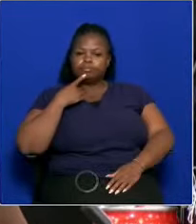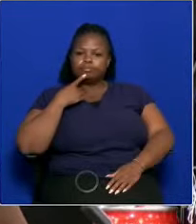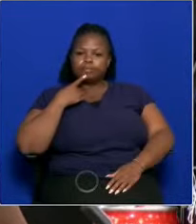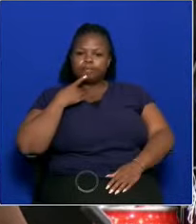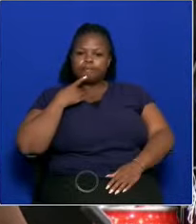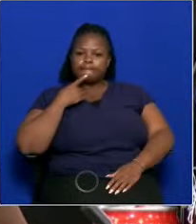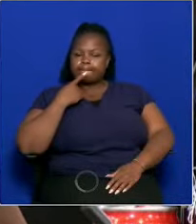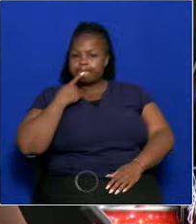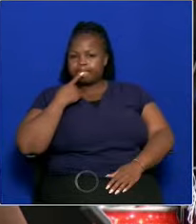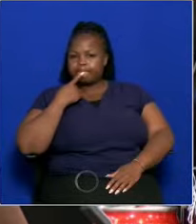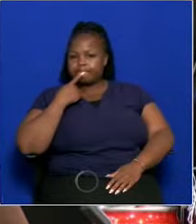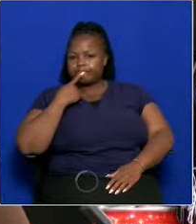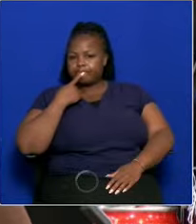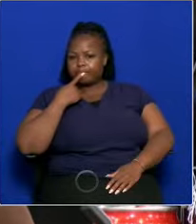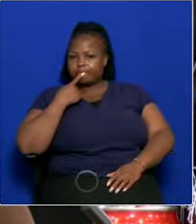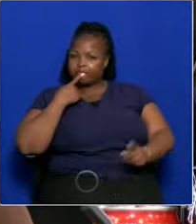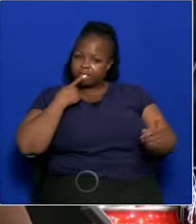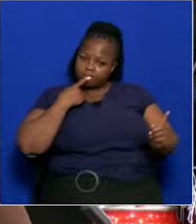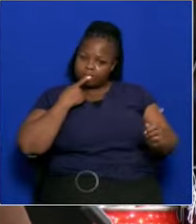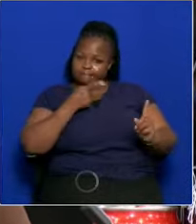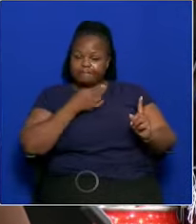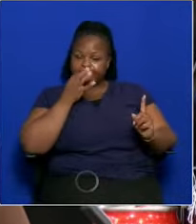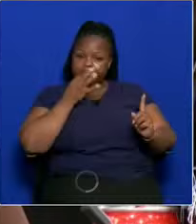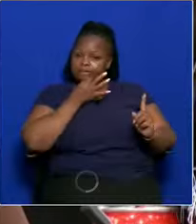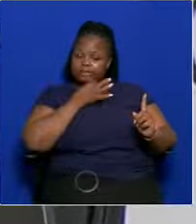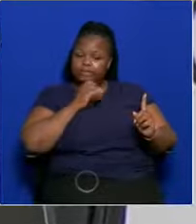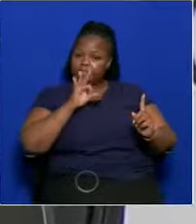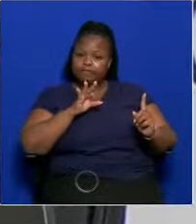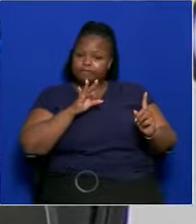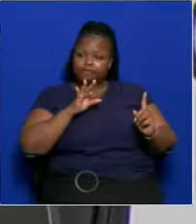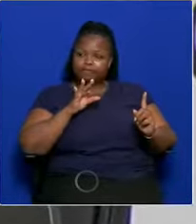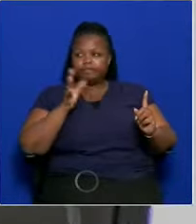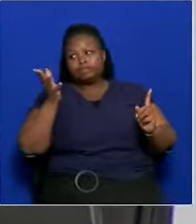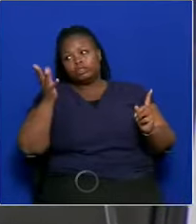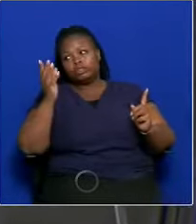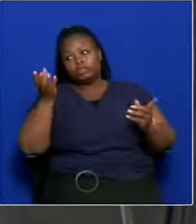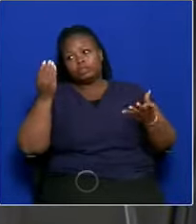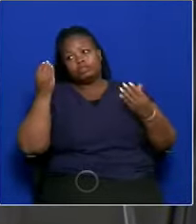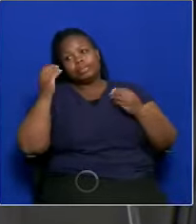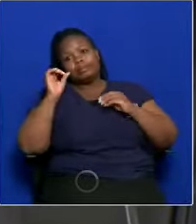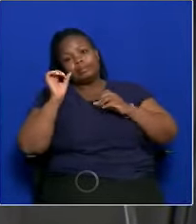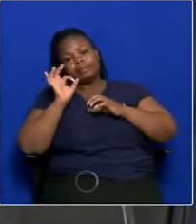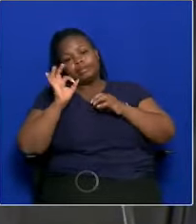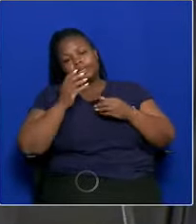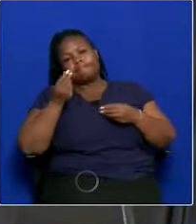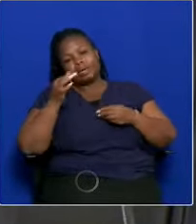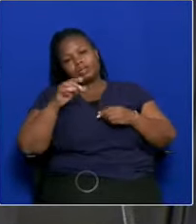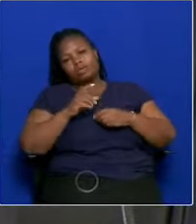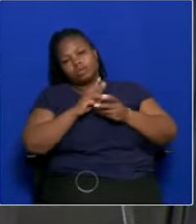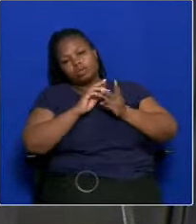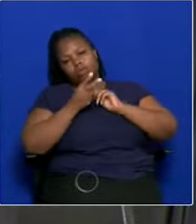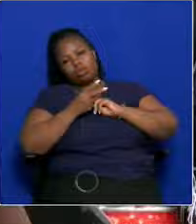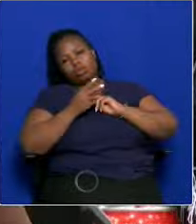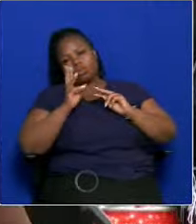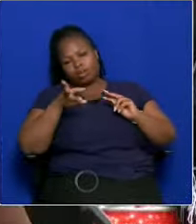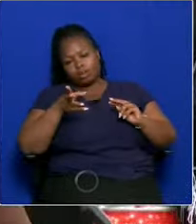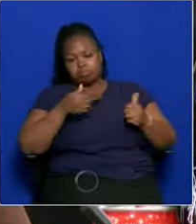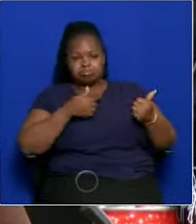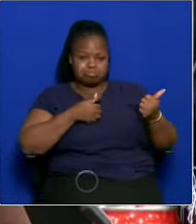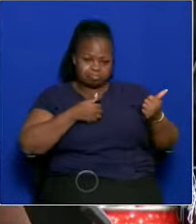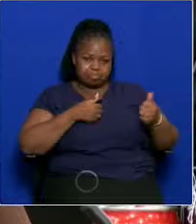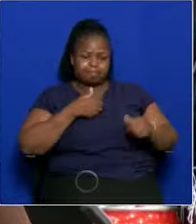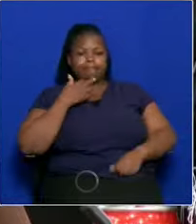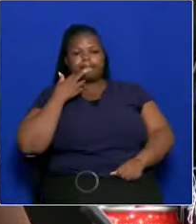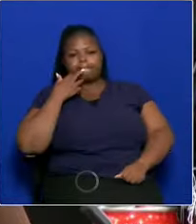And he had indicated that if you don't come right, he will advance you that money. That's correct. Now, let's